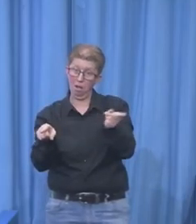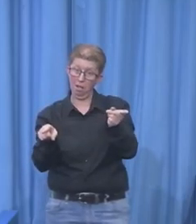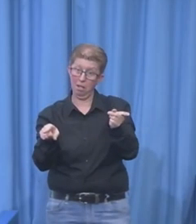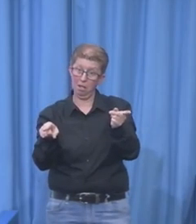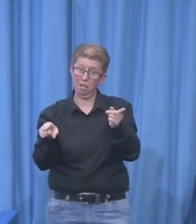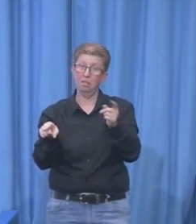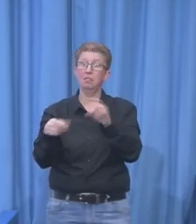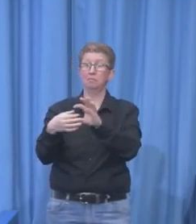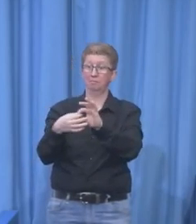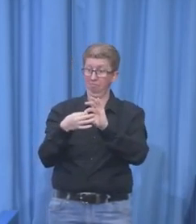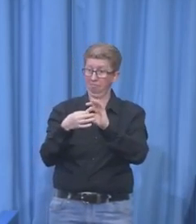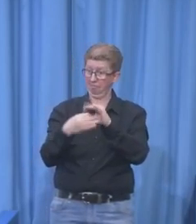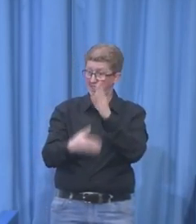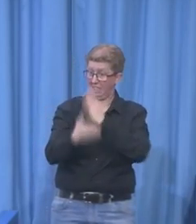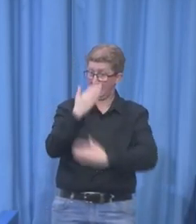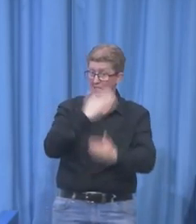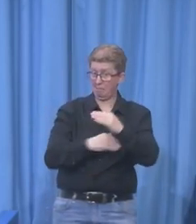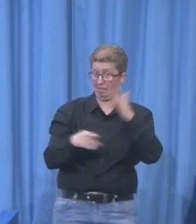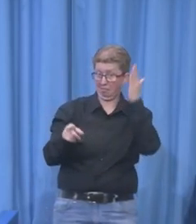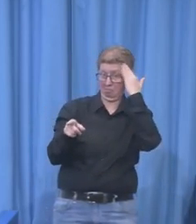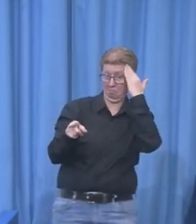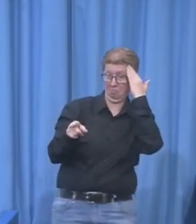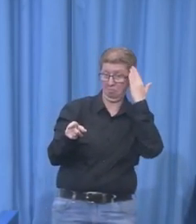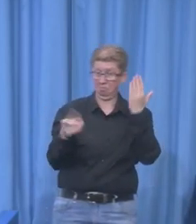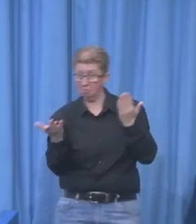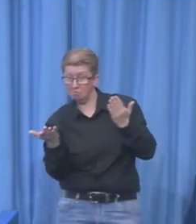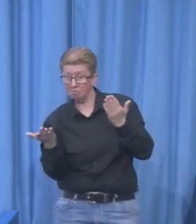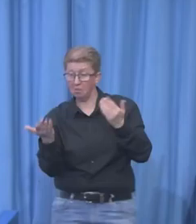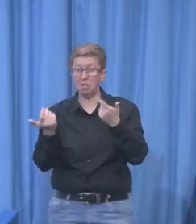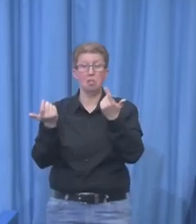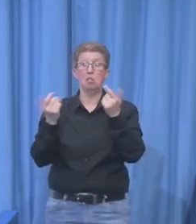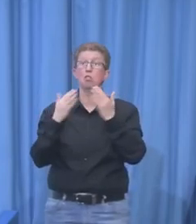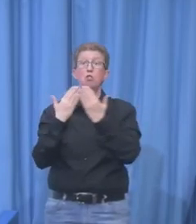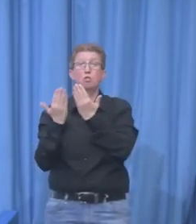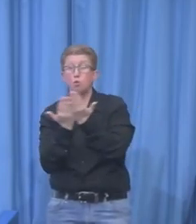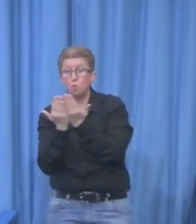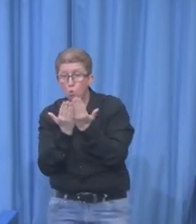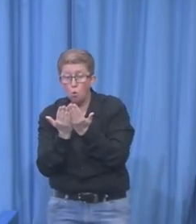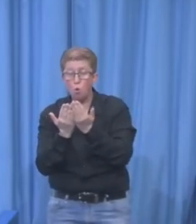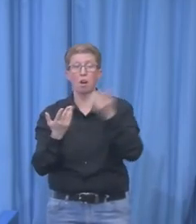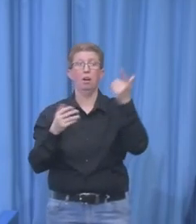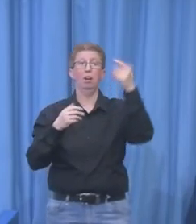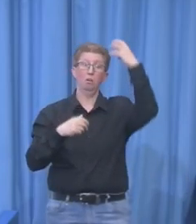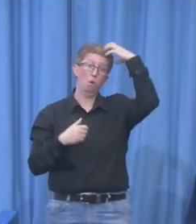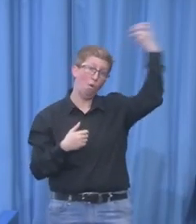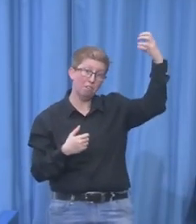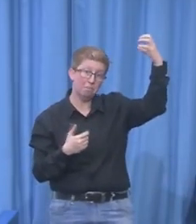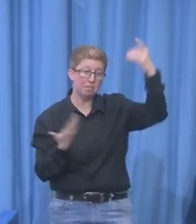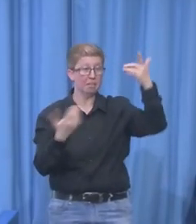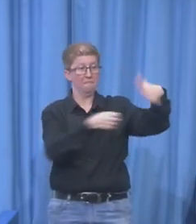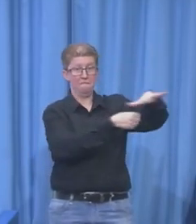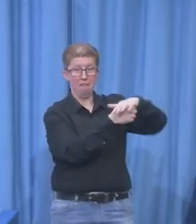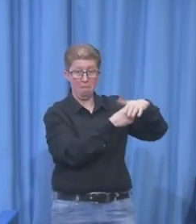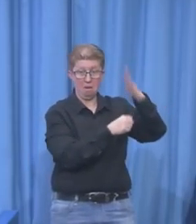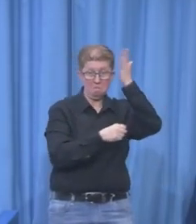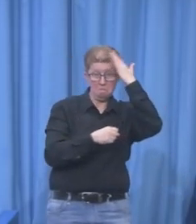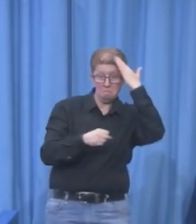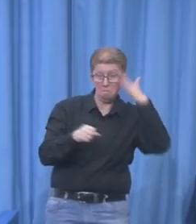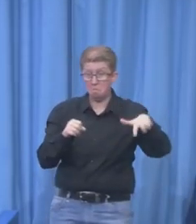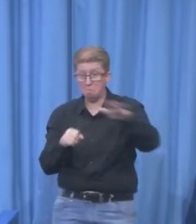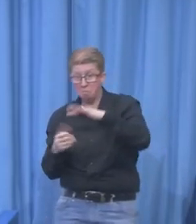And that includes the schools, the government, the family, because what happens is that there's many